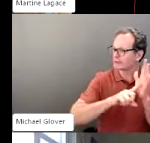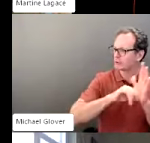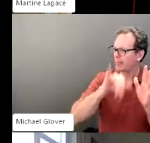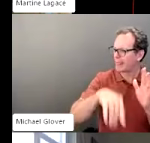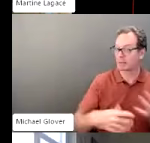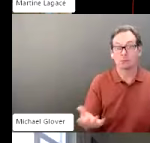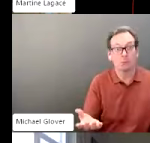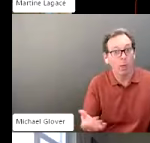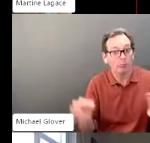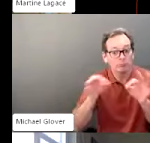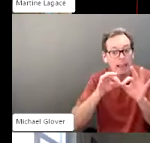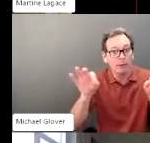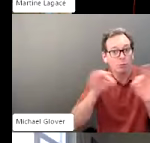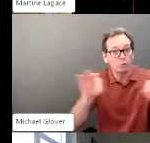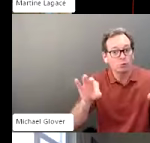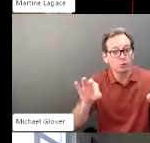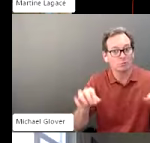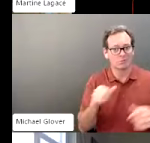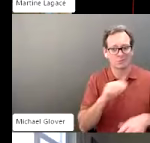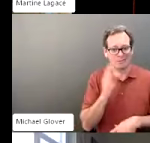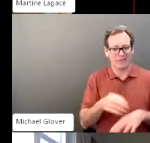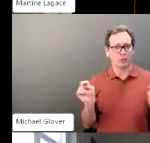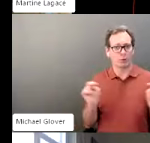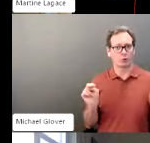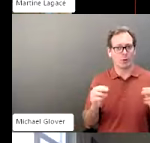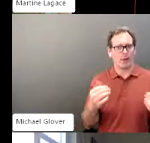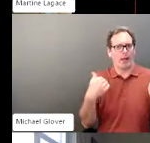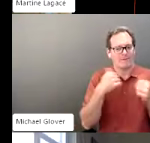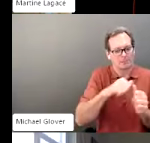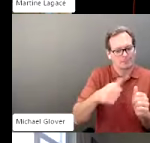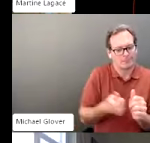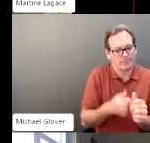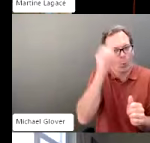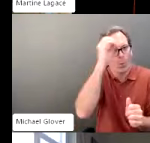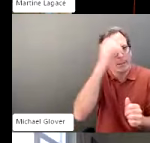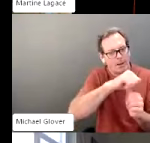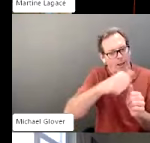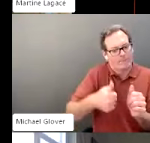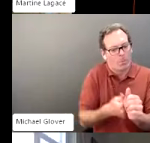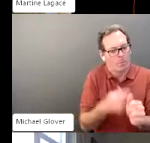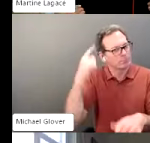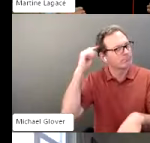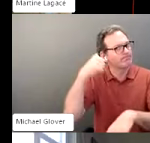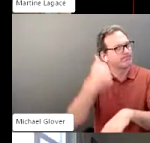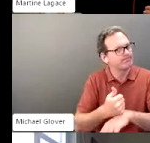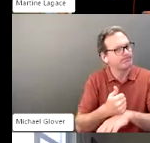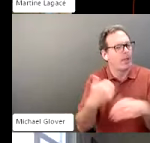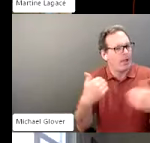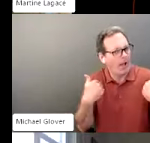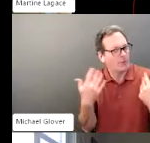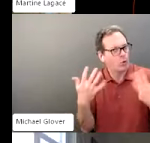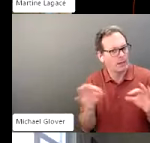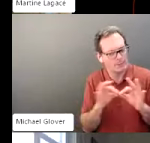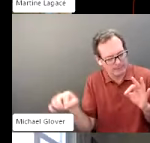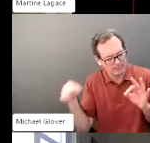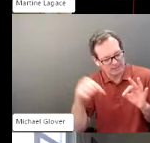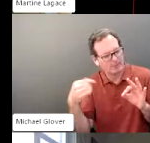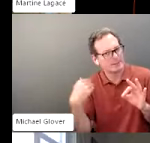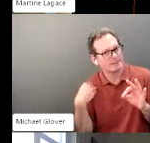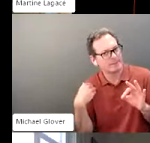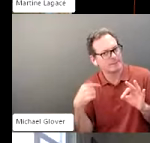talk about aging, to talk about older adults, the words that we choose reflect the perceptions